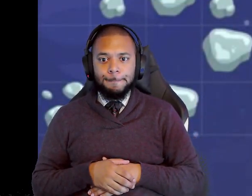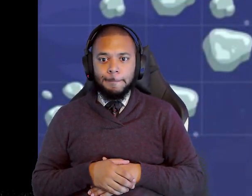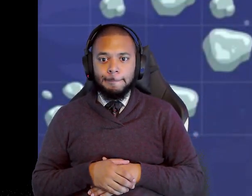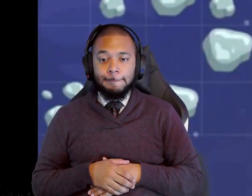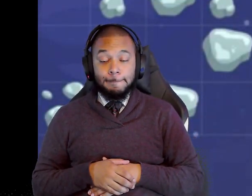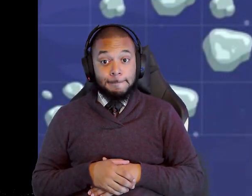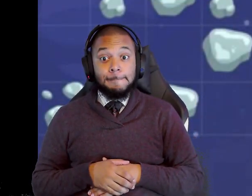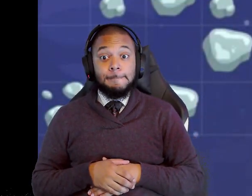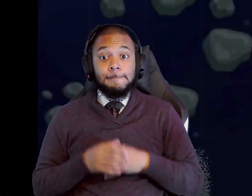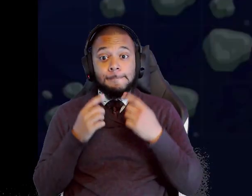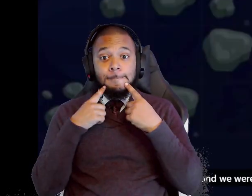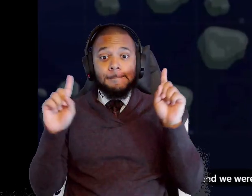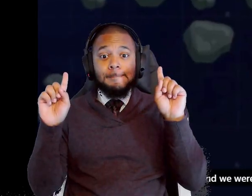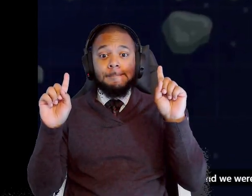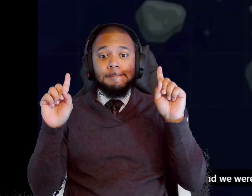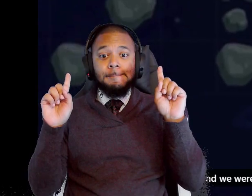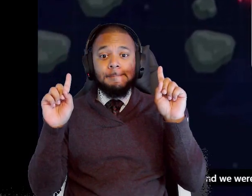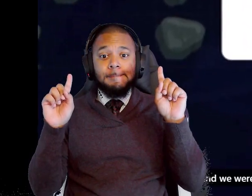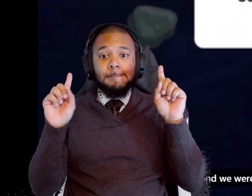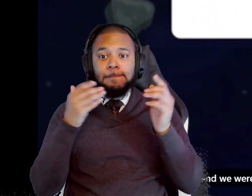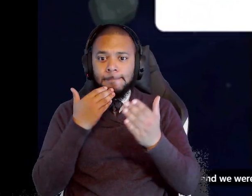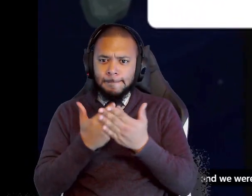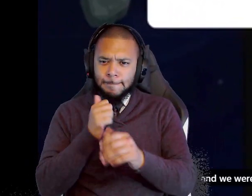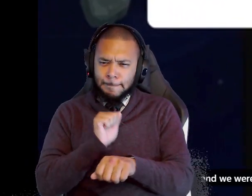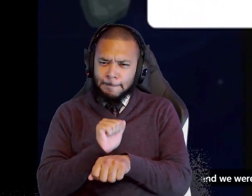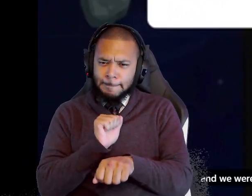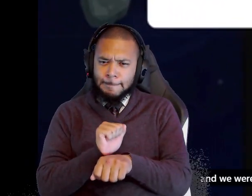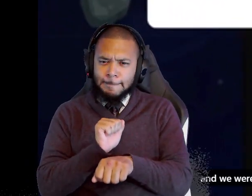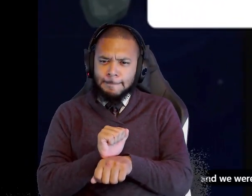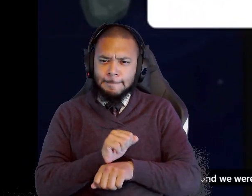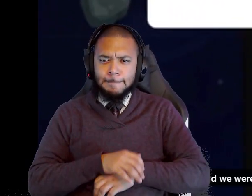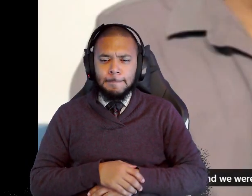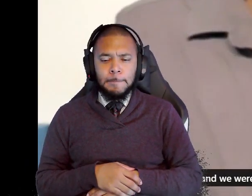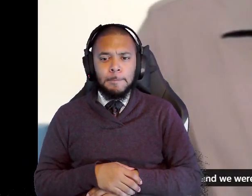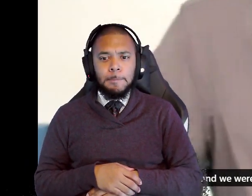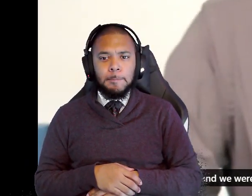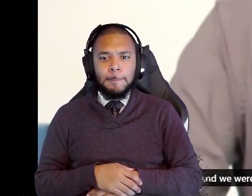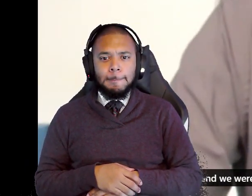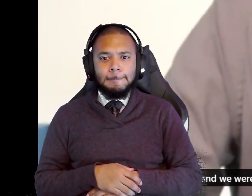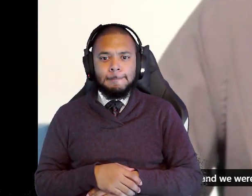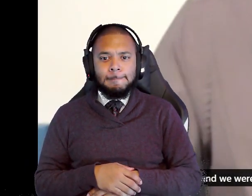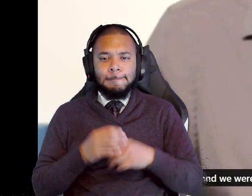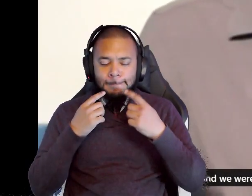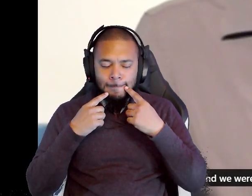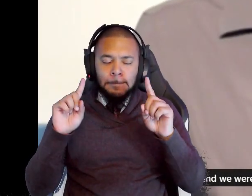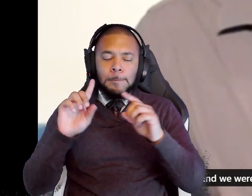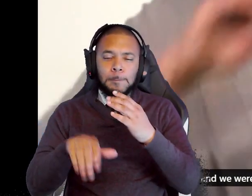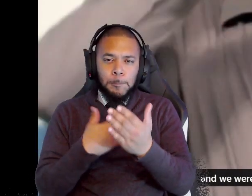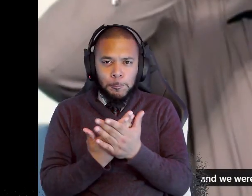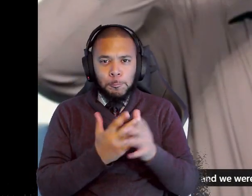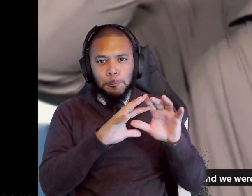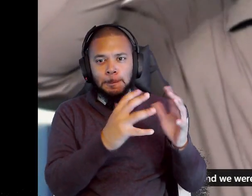and we were successful we made it to the planet